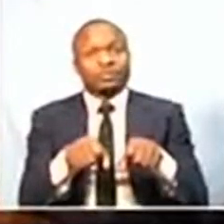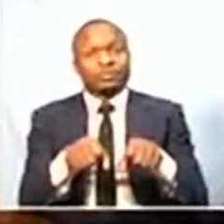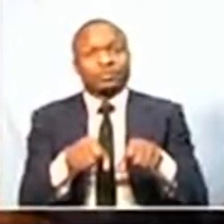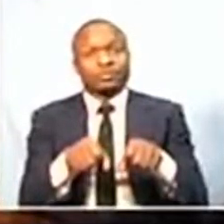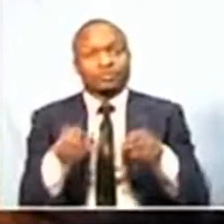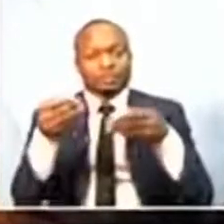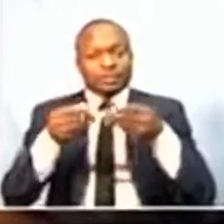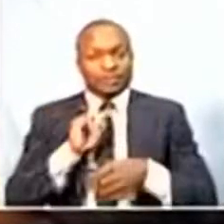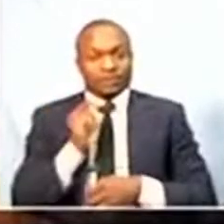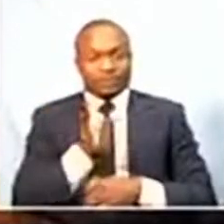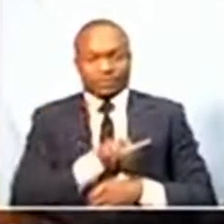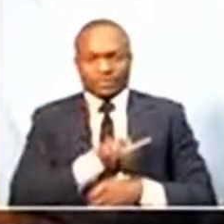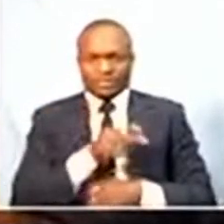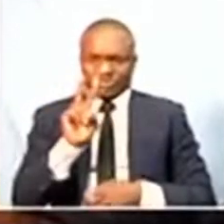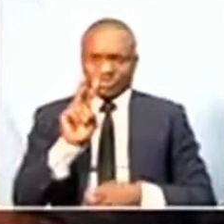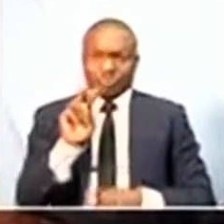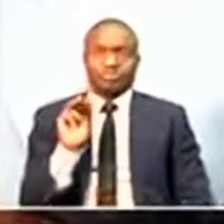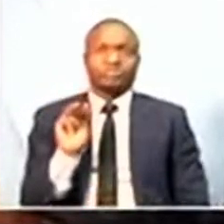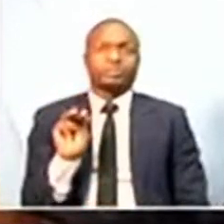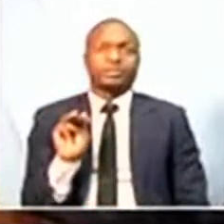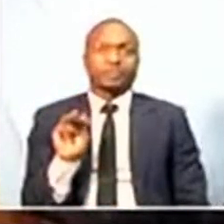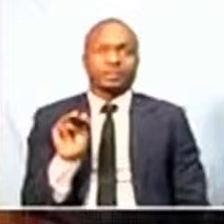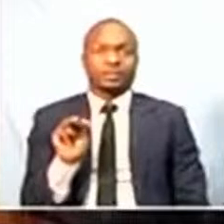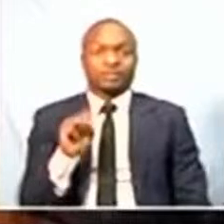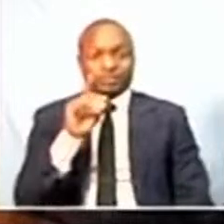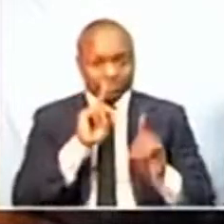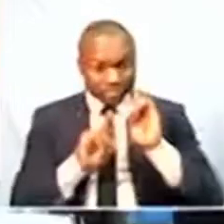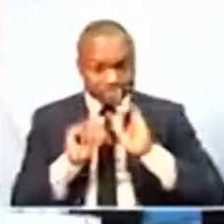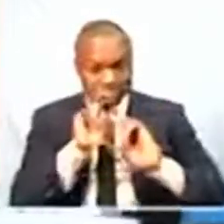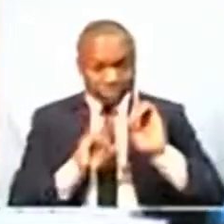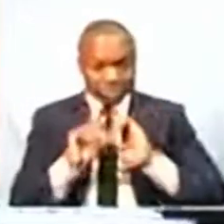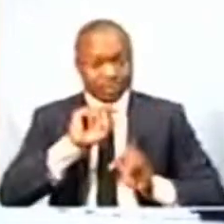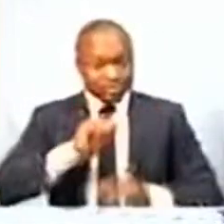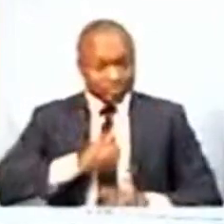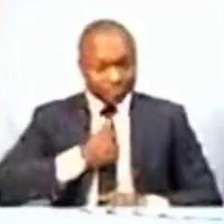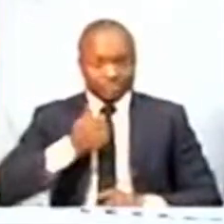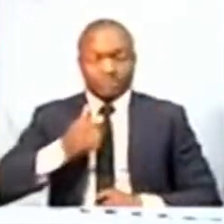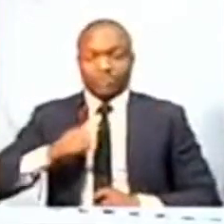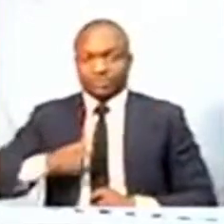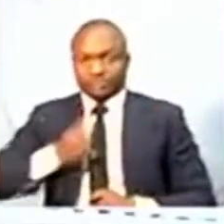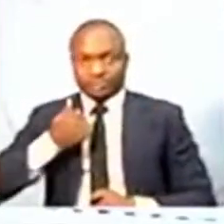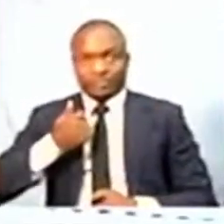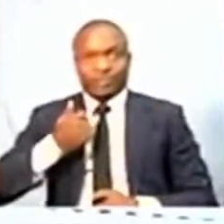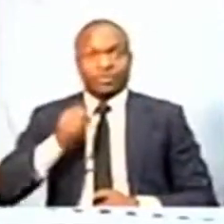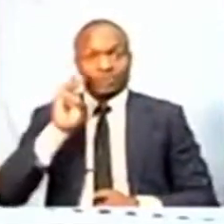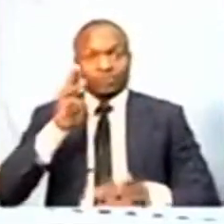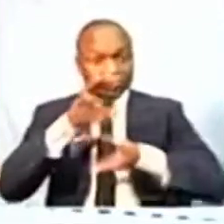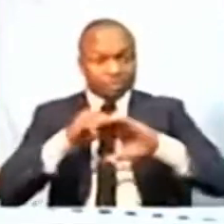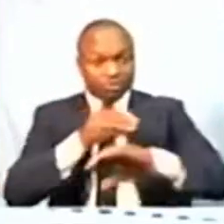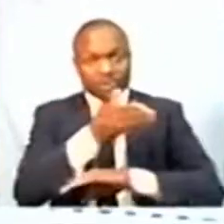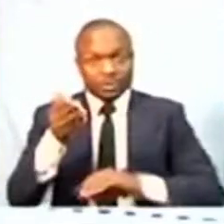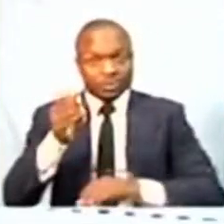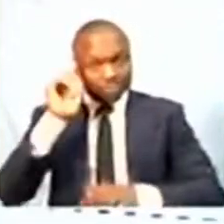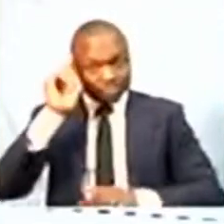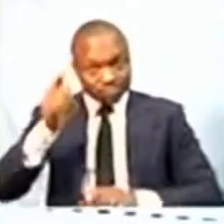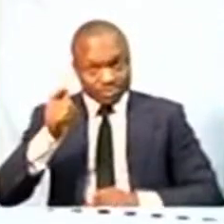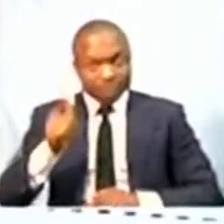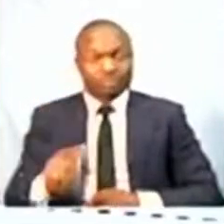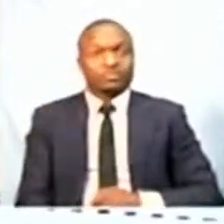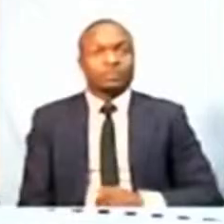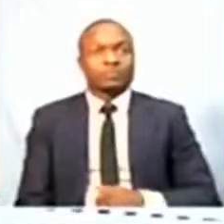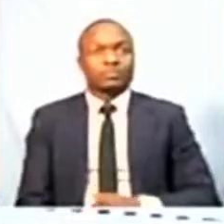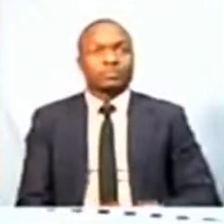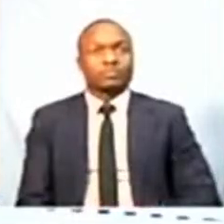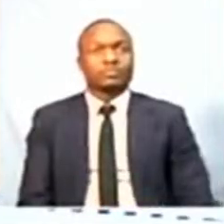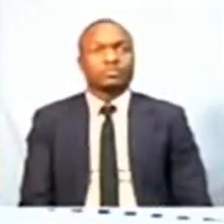for 2 minutes. We discuss within ourselves, then we'll call them later.